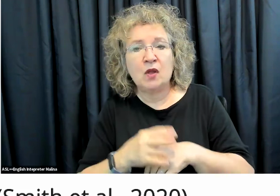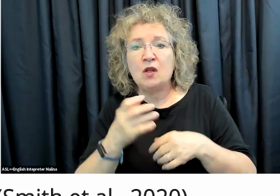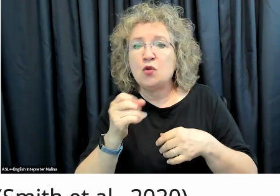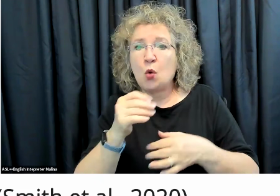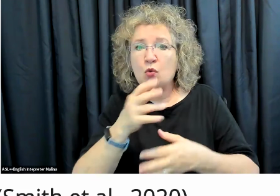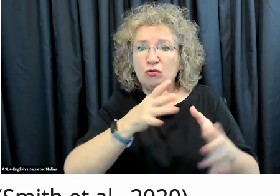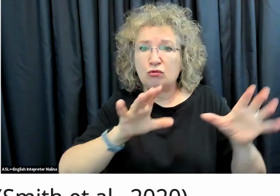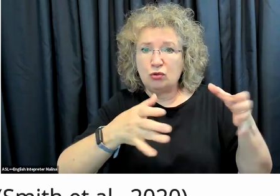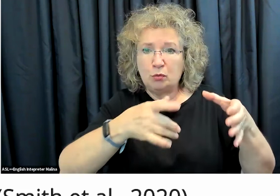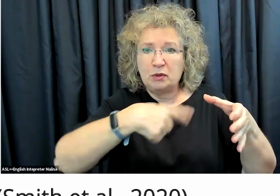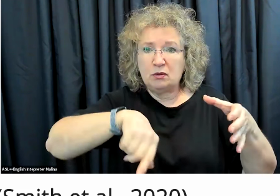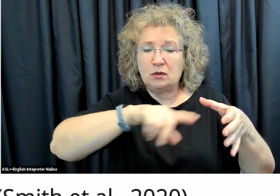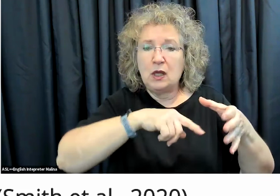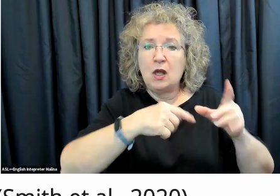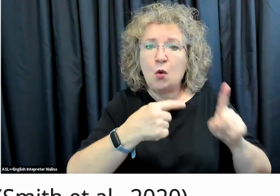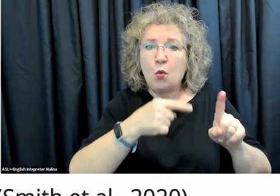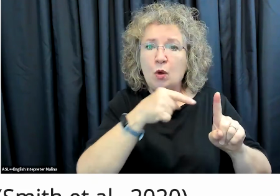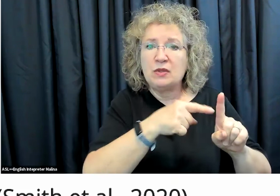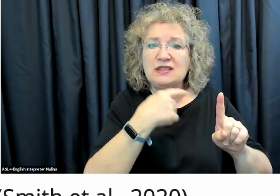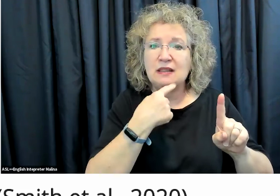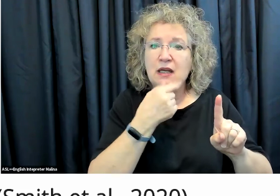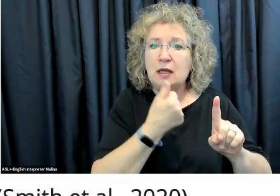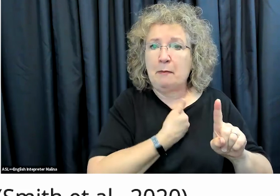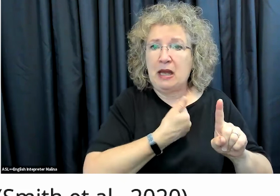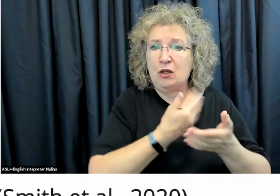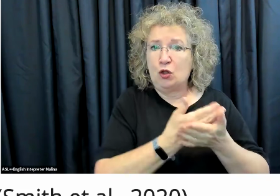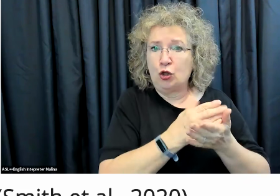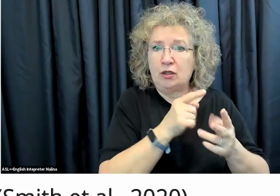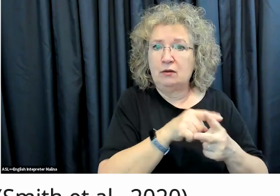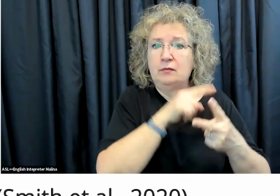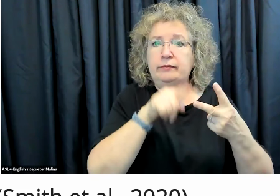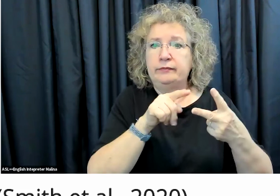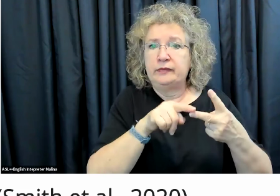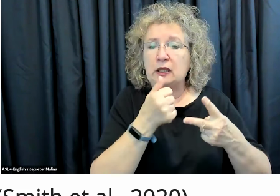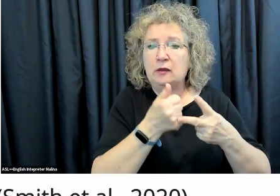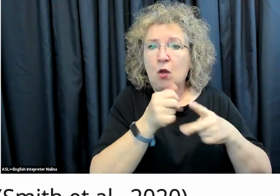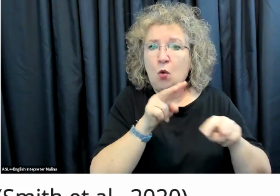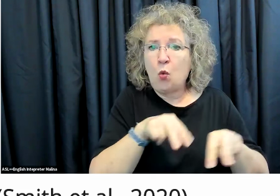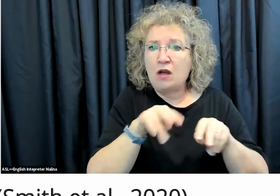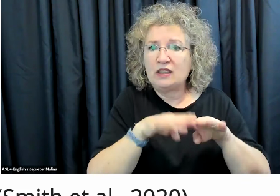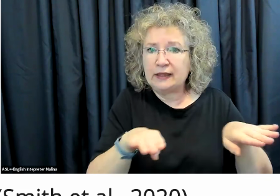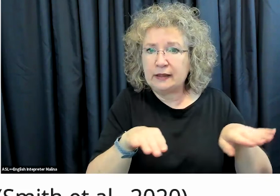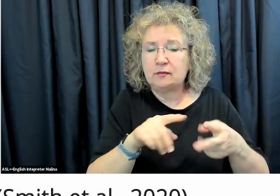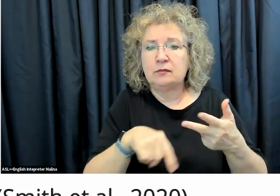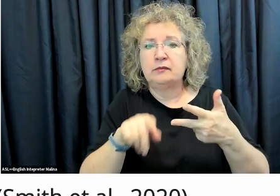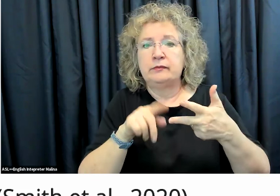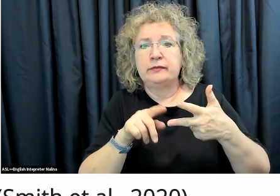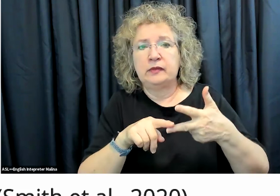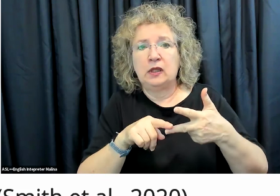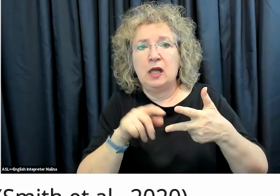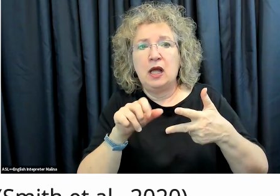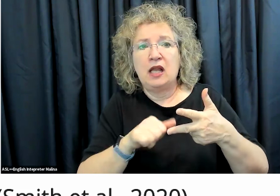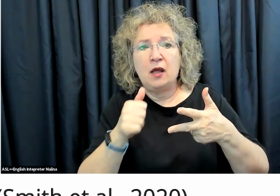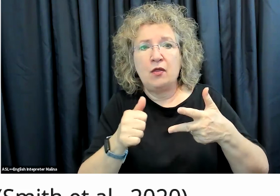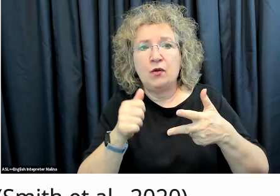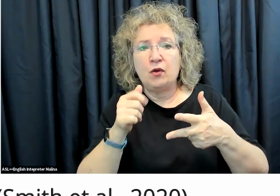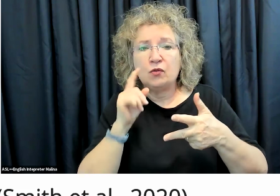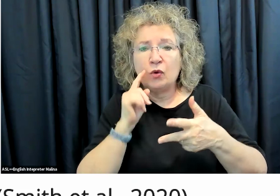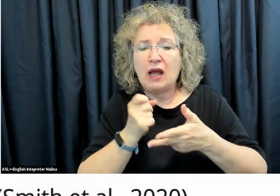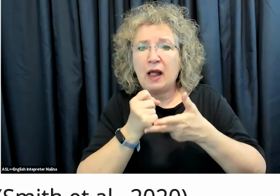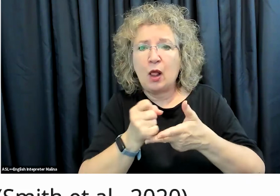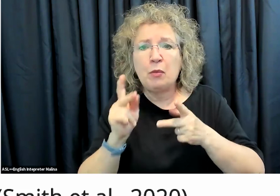for the kids. Another tending to grief or holding conflict and conflict resolution. And in a community,